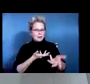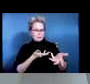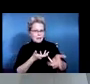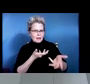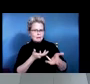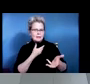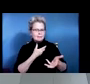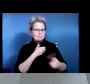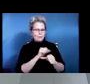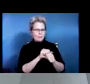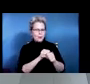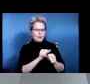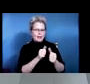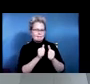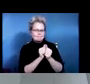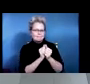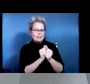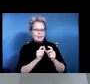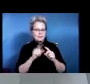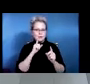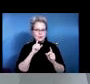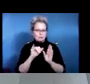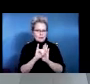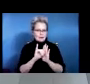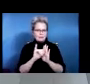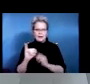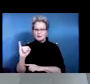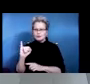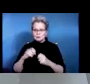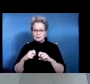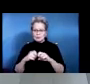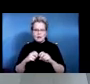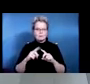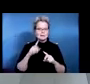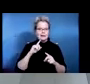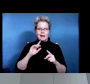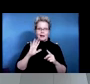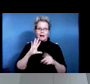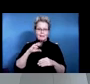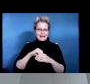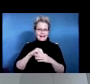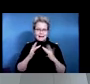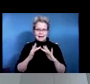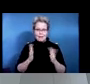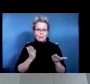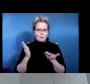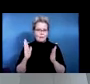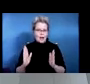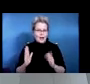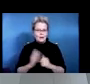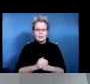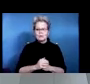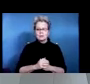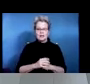health insurance network to identify a mental health provider and kind of take that to the next step of um you you've been so